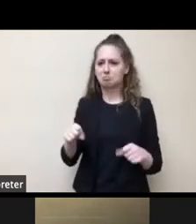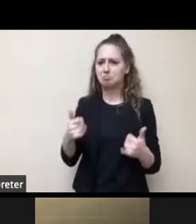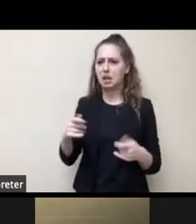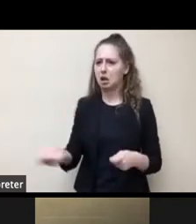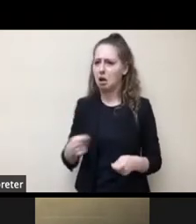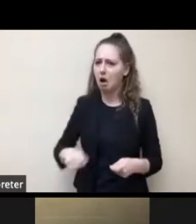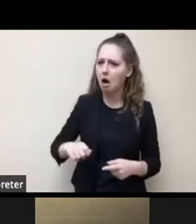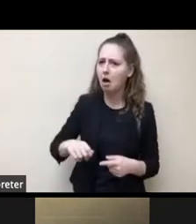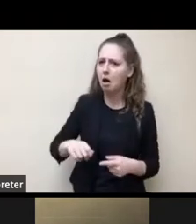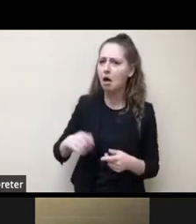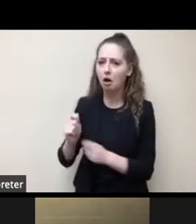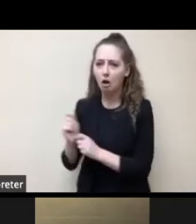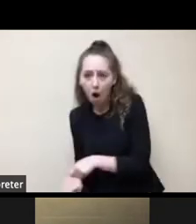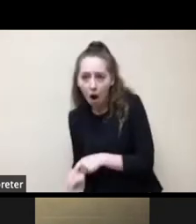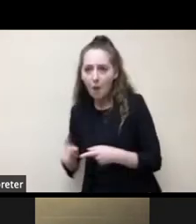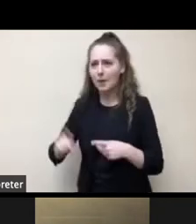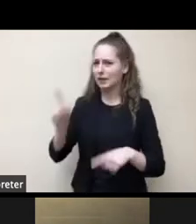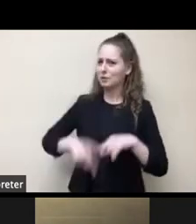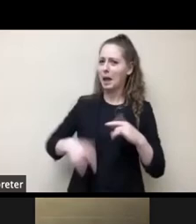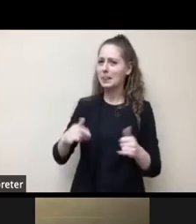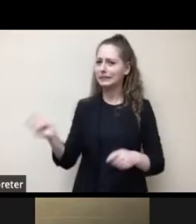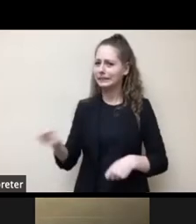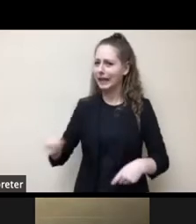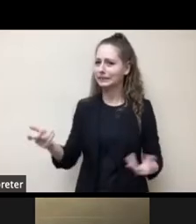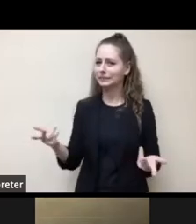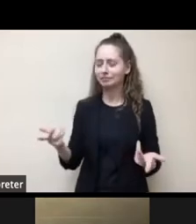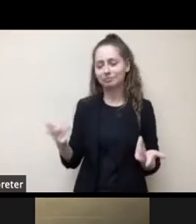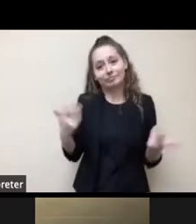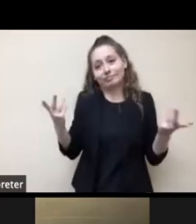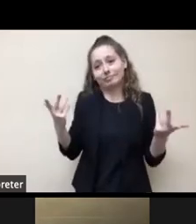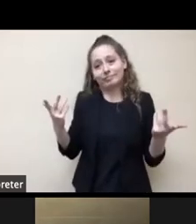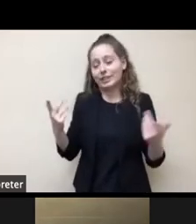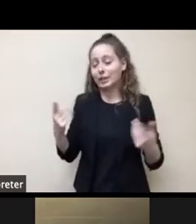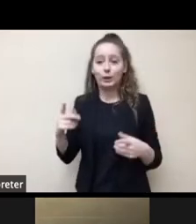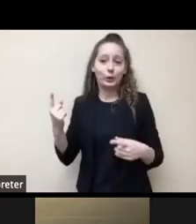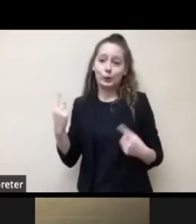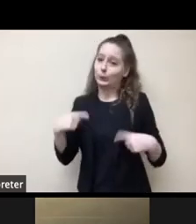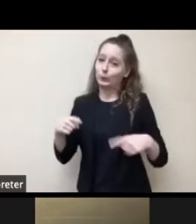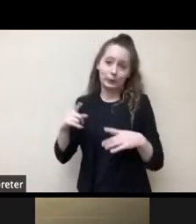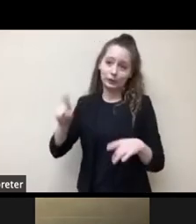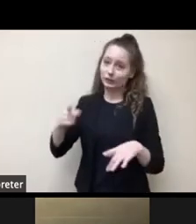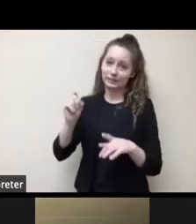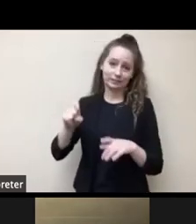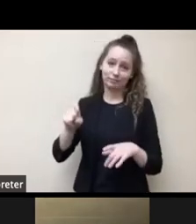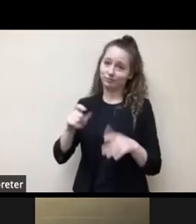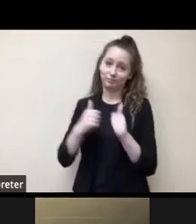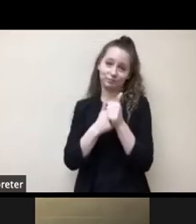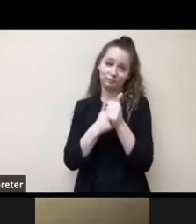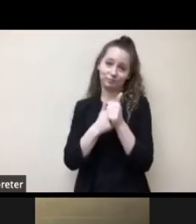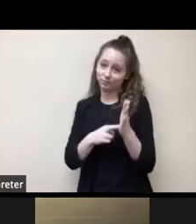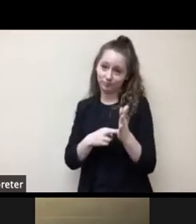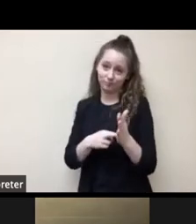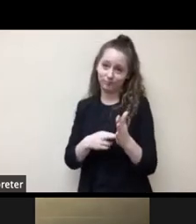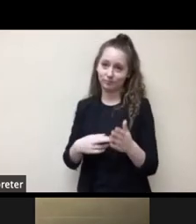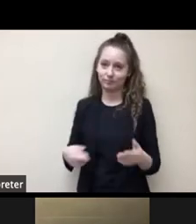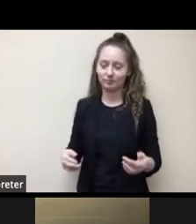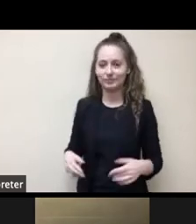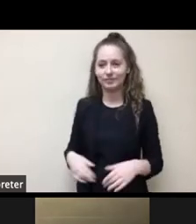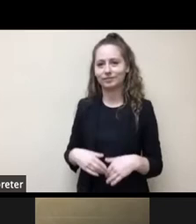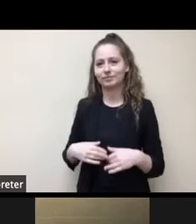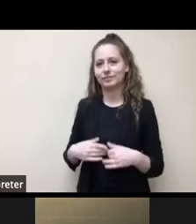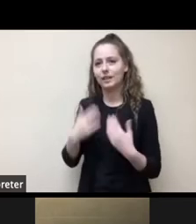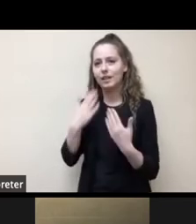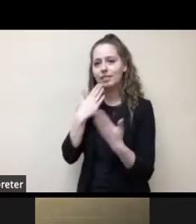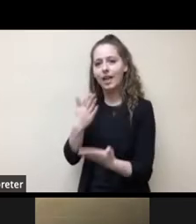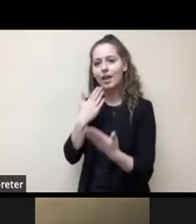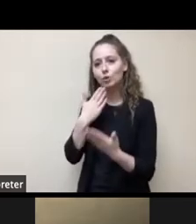making up the rules here. We're just trying to enforce the rules that are given to us. So. Country club is only half open. Yeah, right. So thanks, Kev.